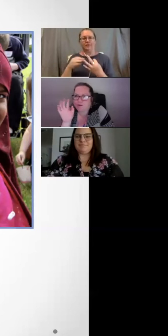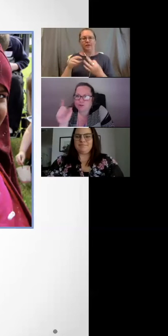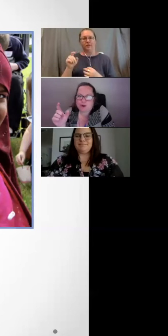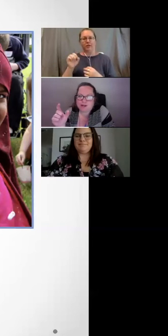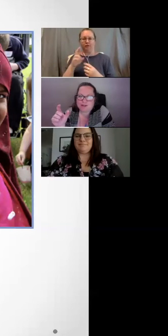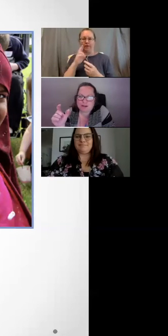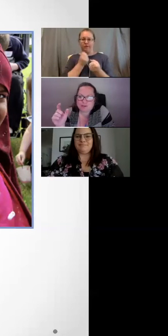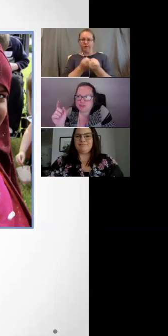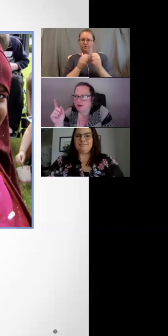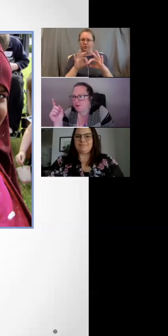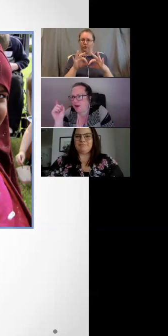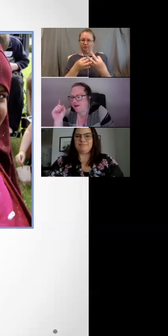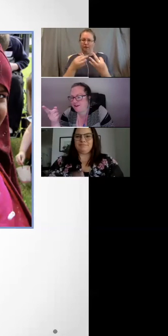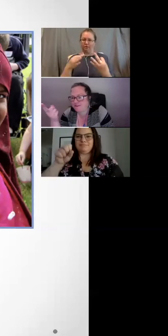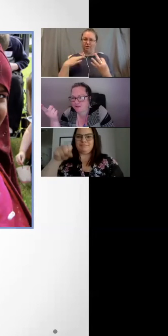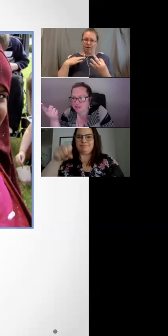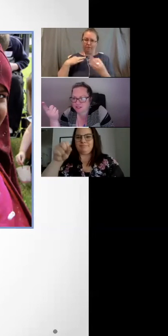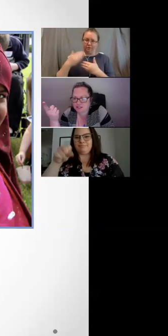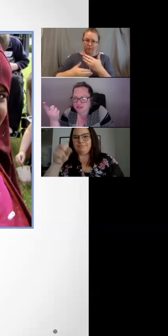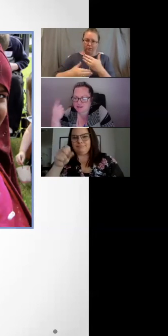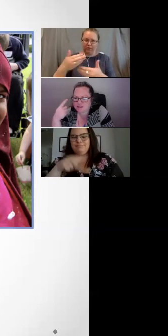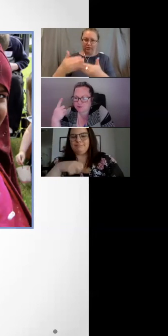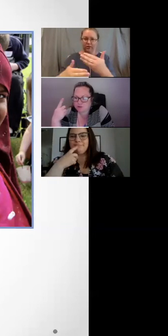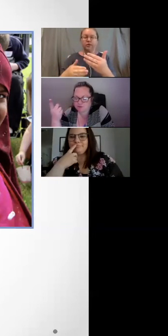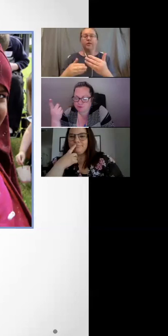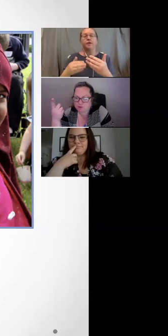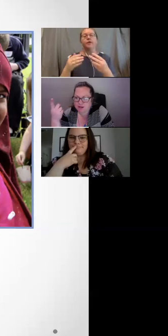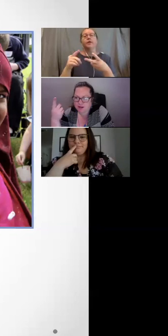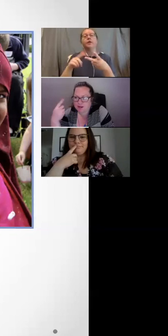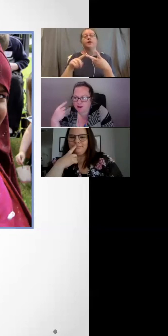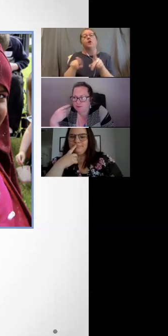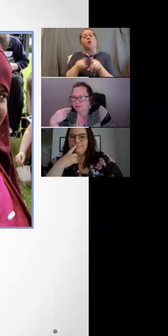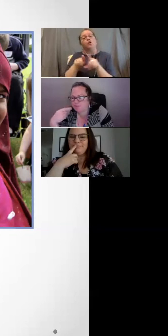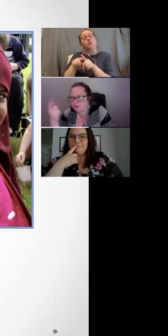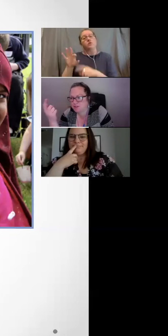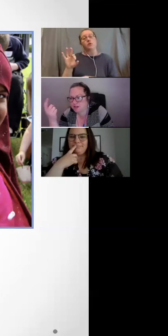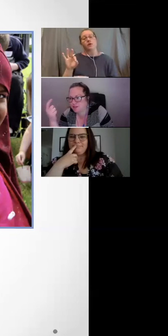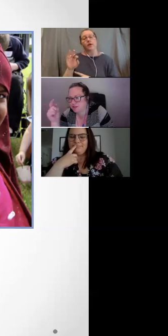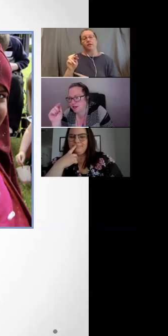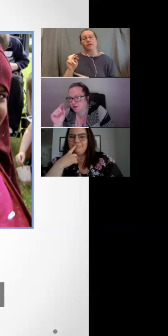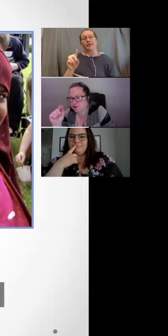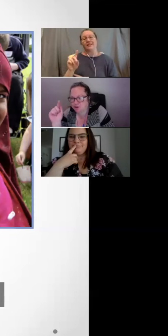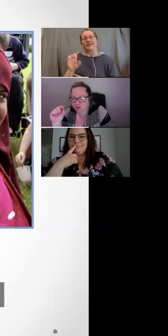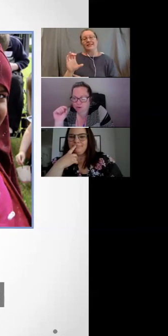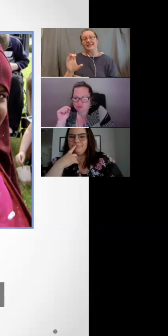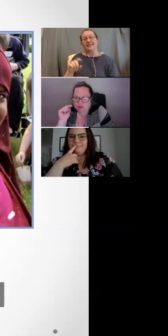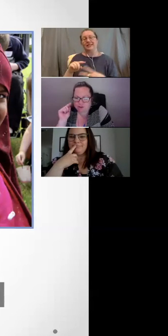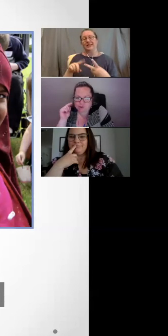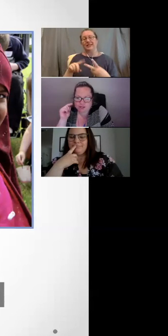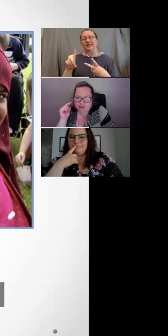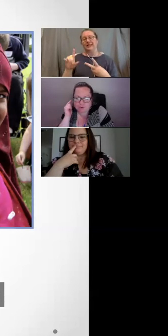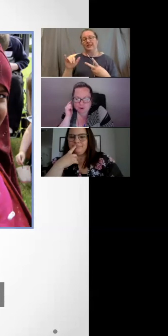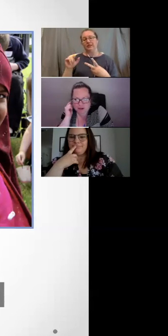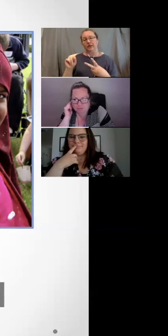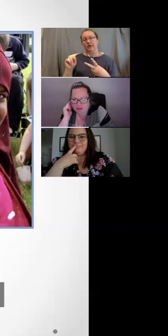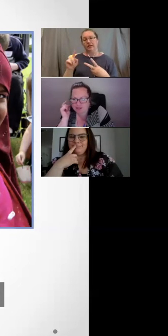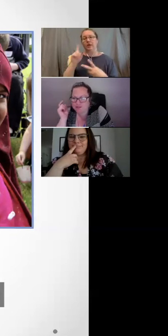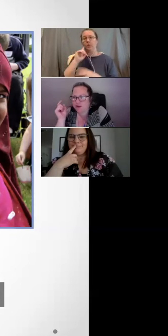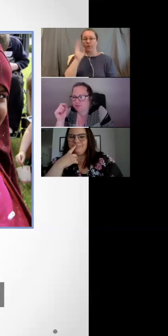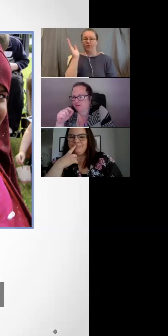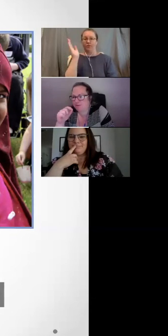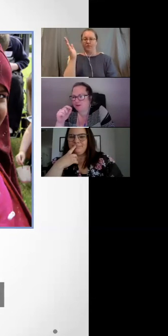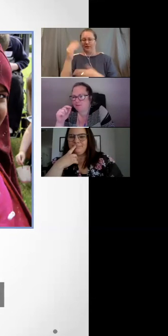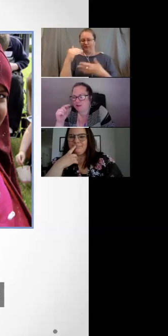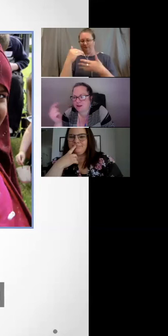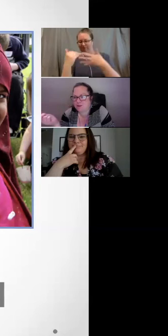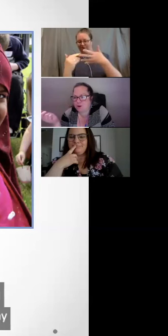I also just wanted to mention that we have FNDC and Deaf Youth Today coming to present during one of our Tuesday community updates.